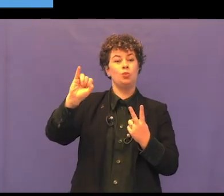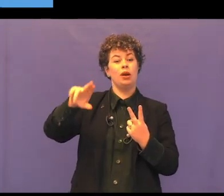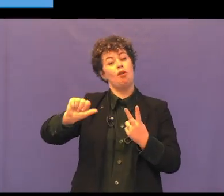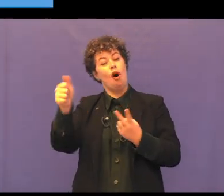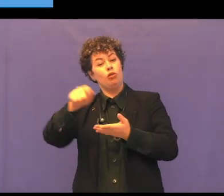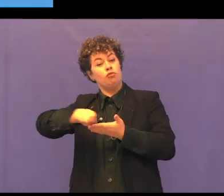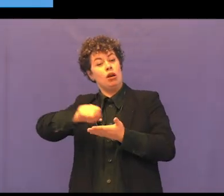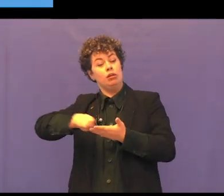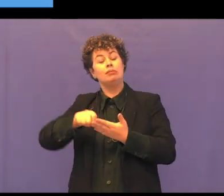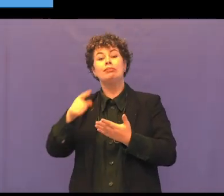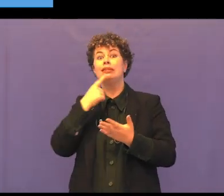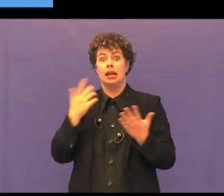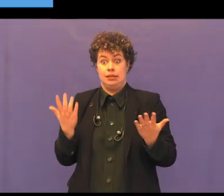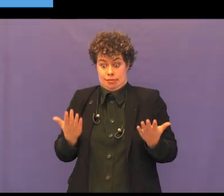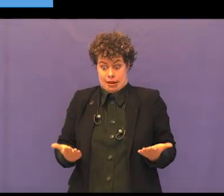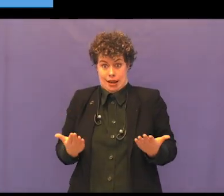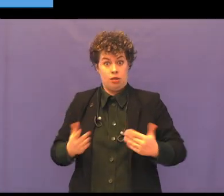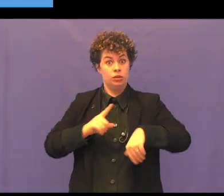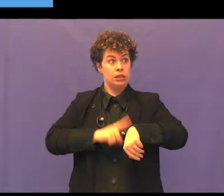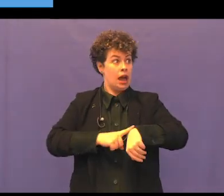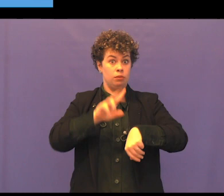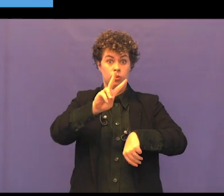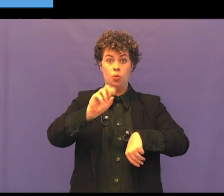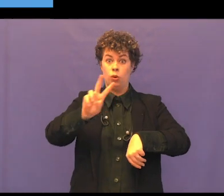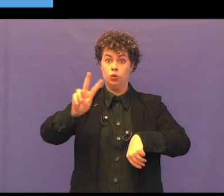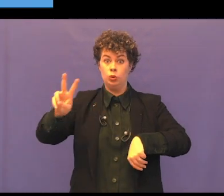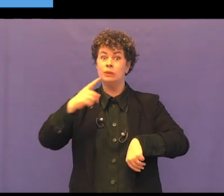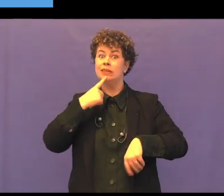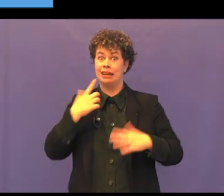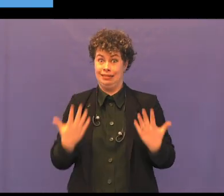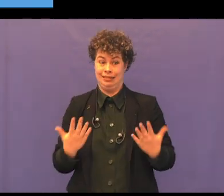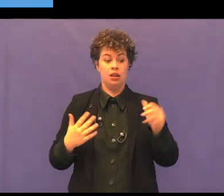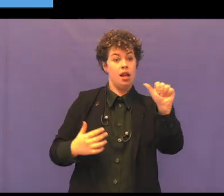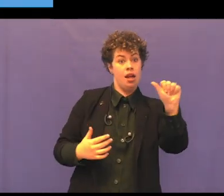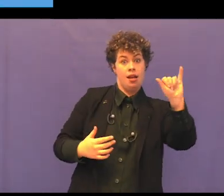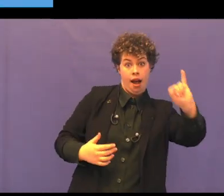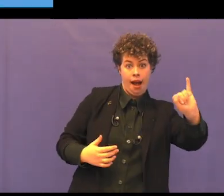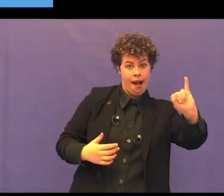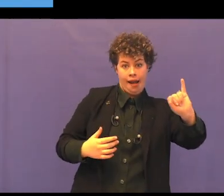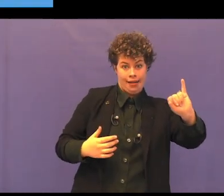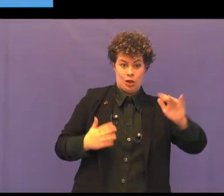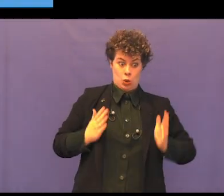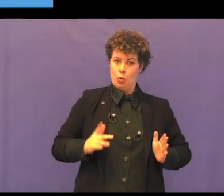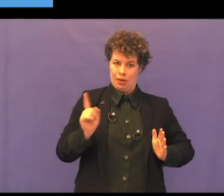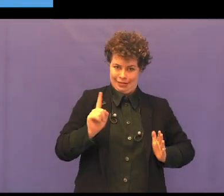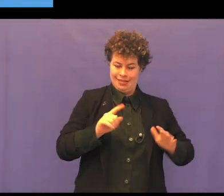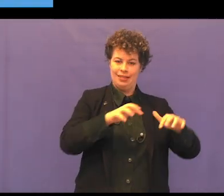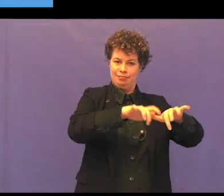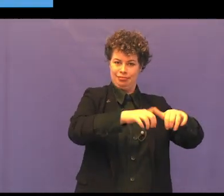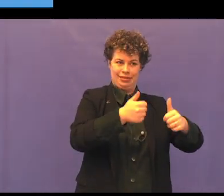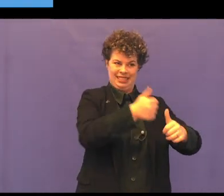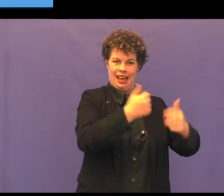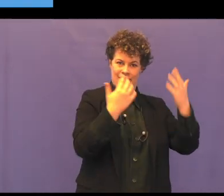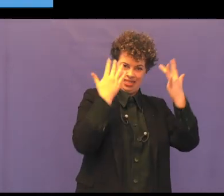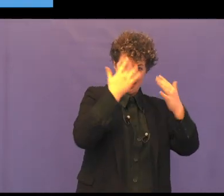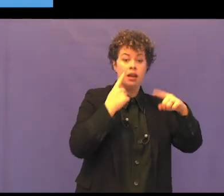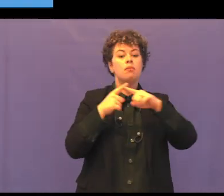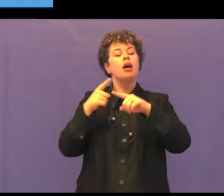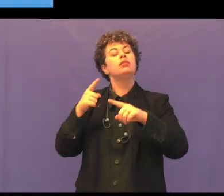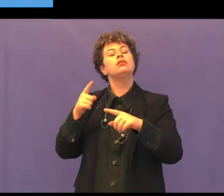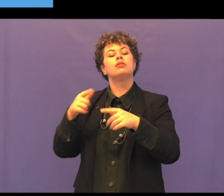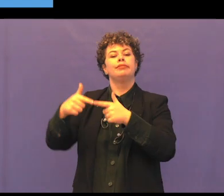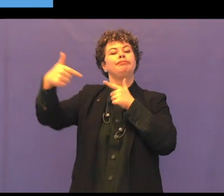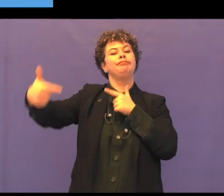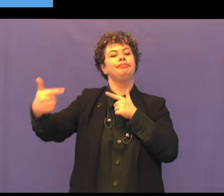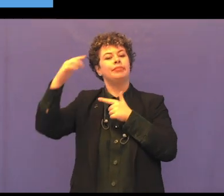know, artificial intelligence, and what he calls remote intelligence. So remote intelligence is that when you combine machine